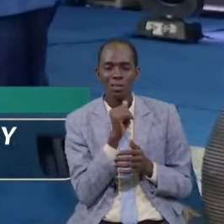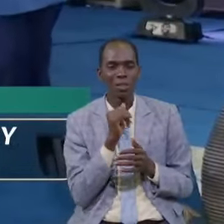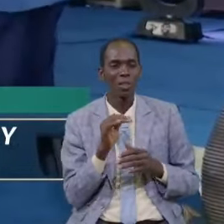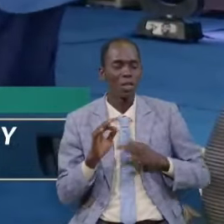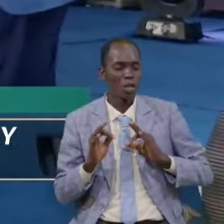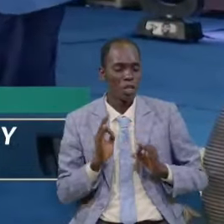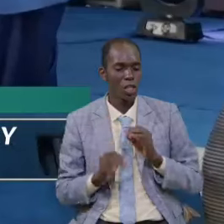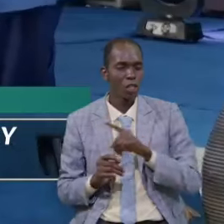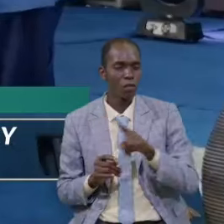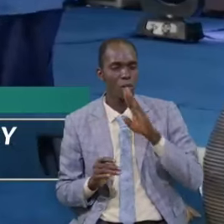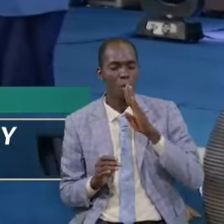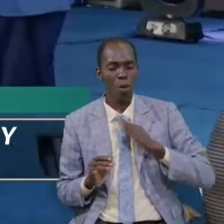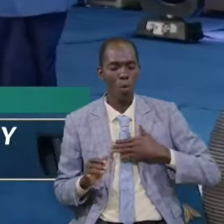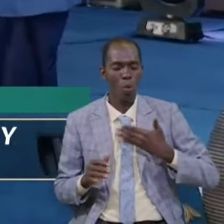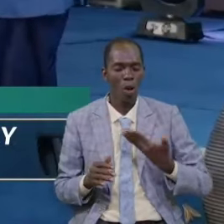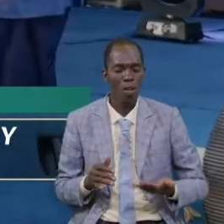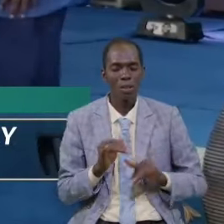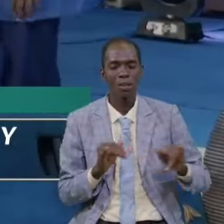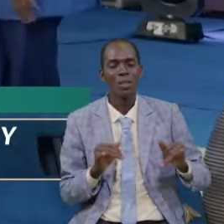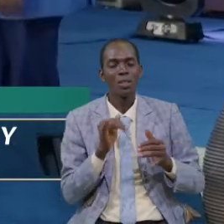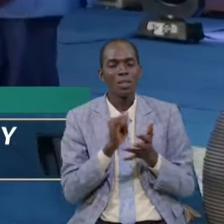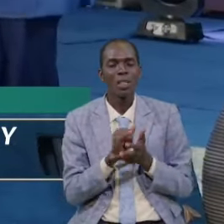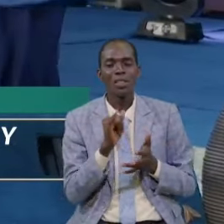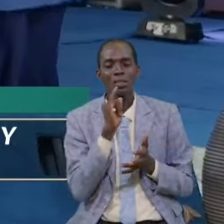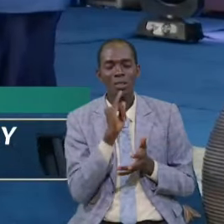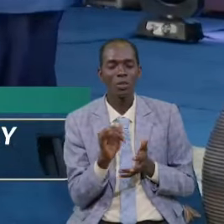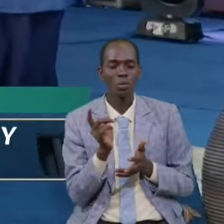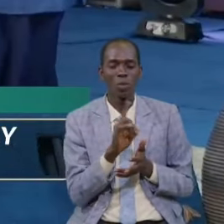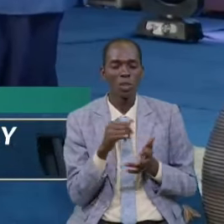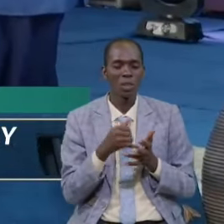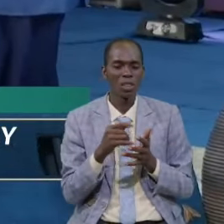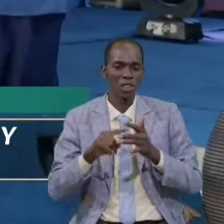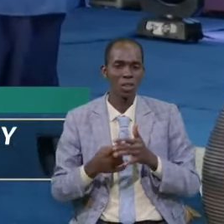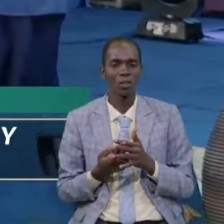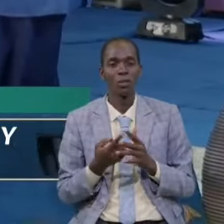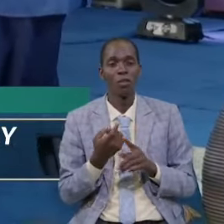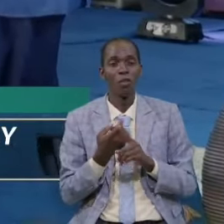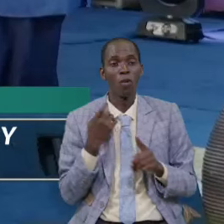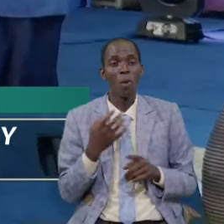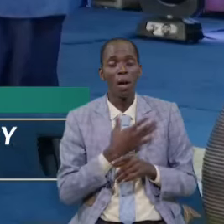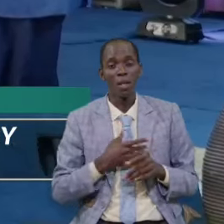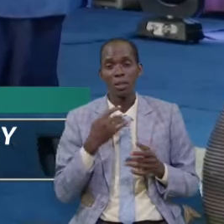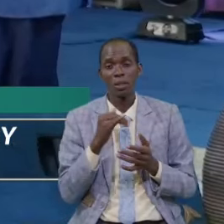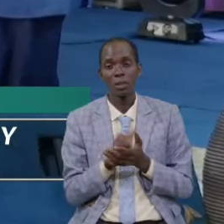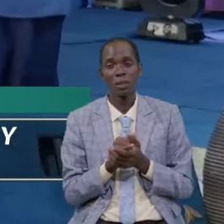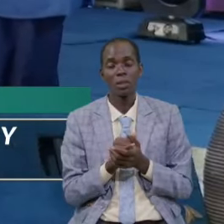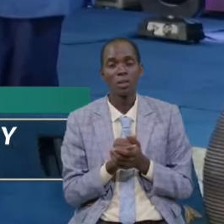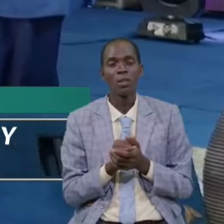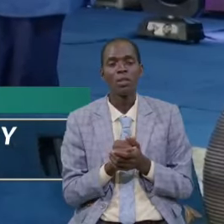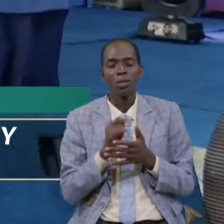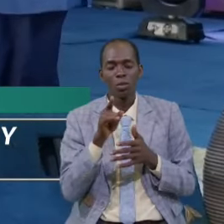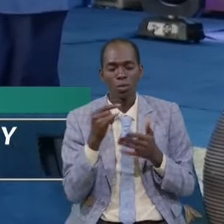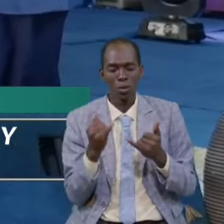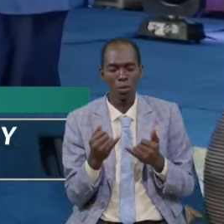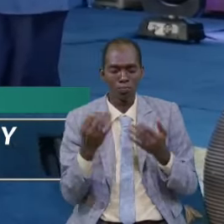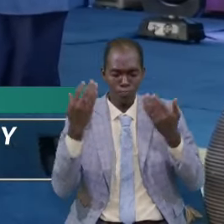of unwillingness, you take that off and throw it away, and you wear the look of willingness, you have